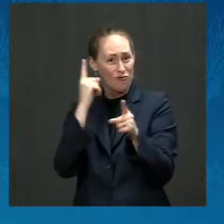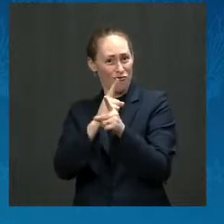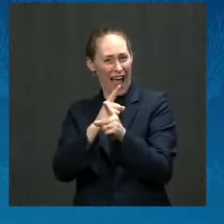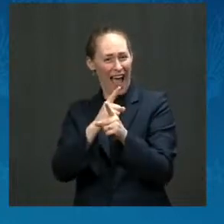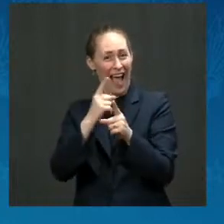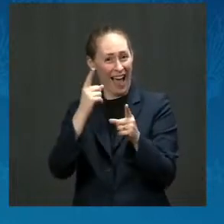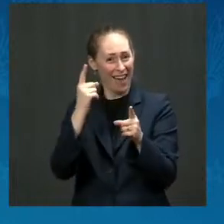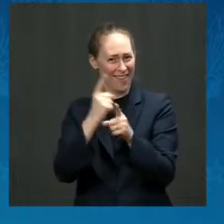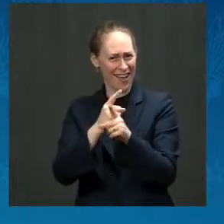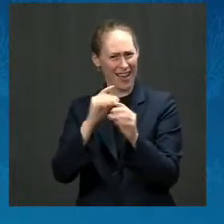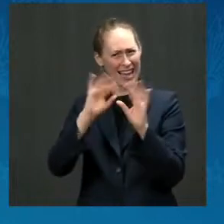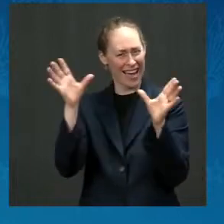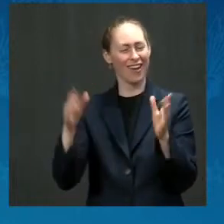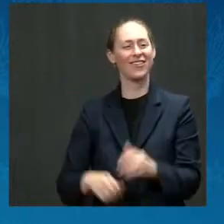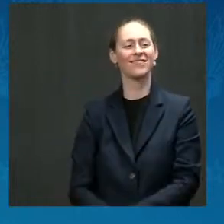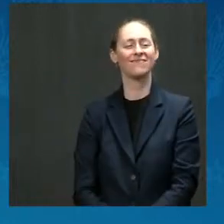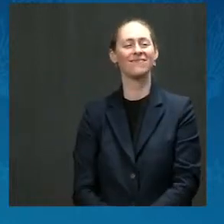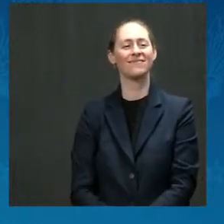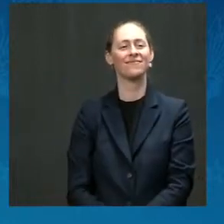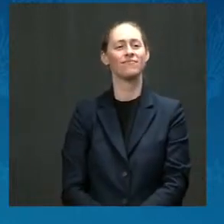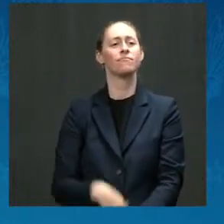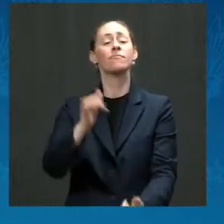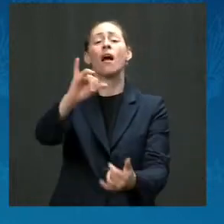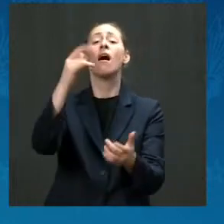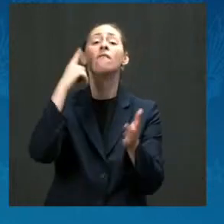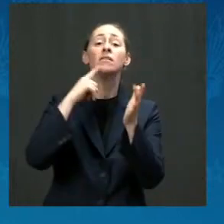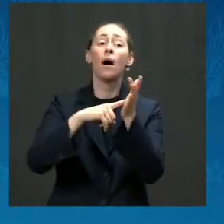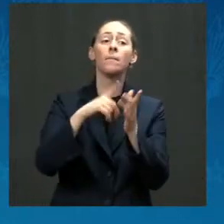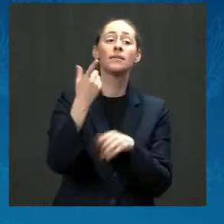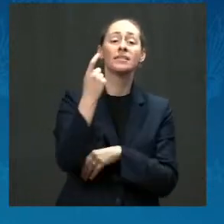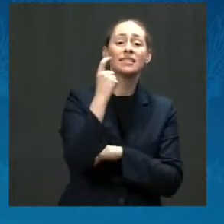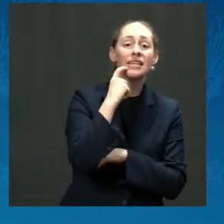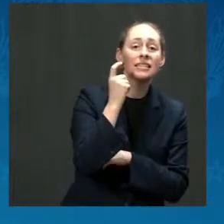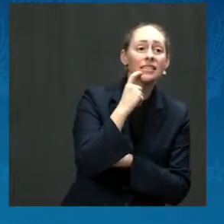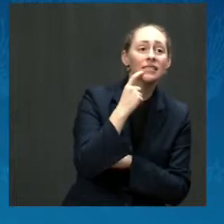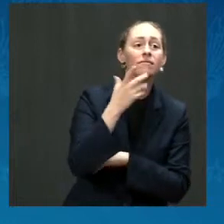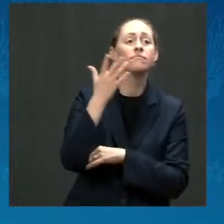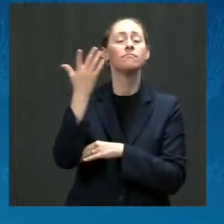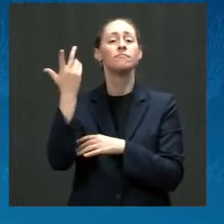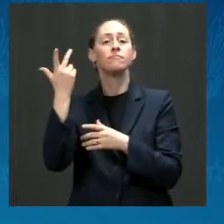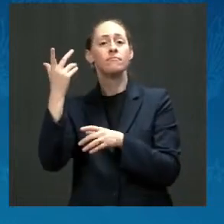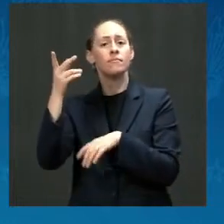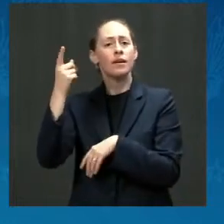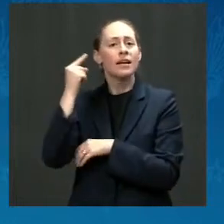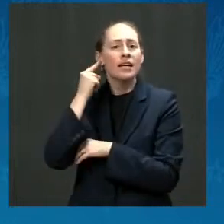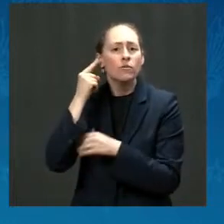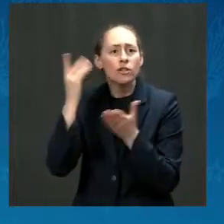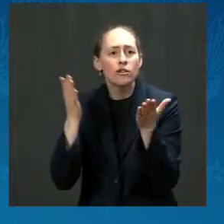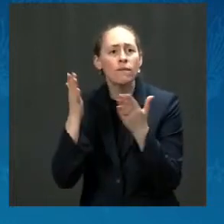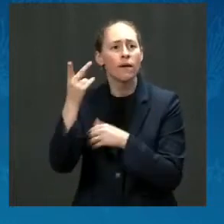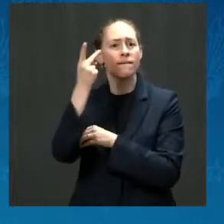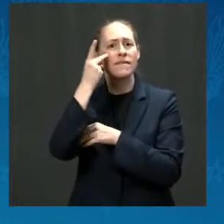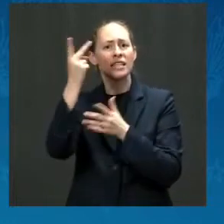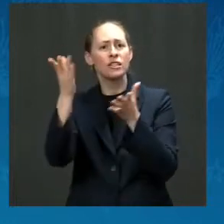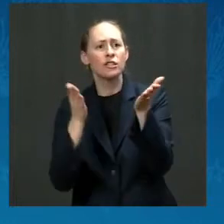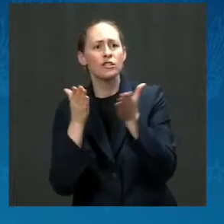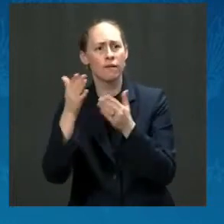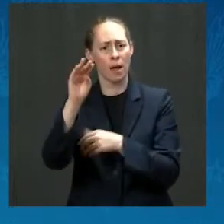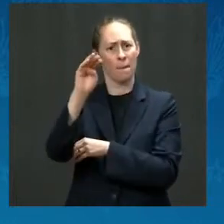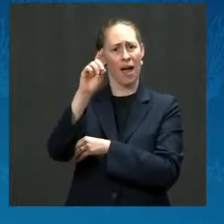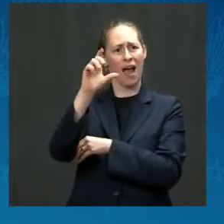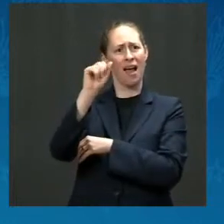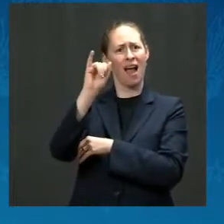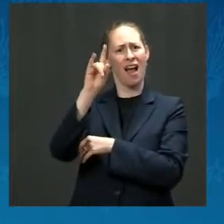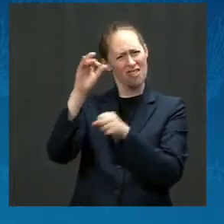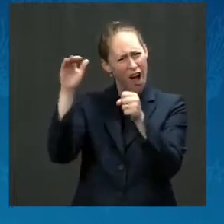To include dental, vision, and hearing services with Medicare coverage. You know, I